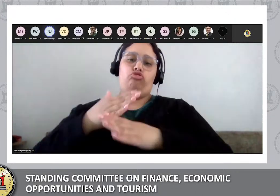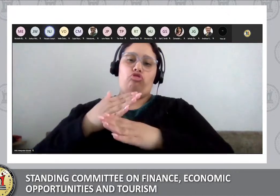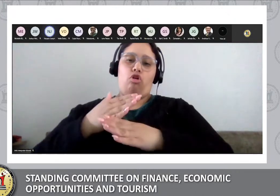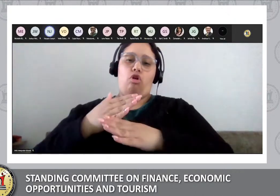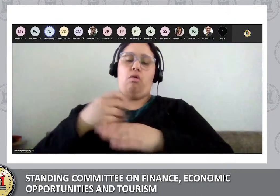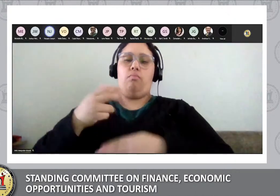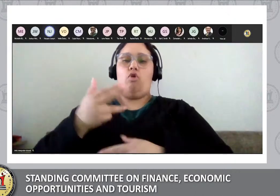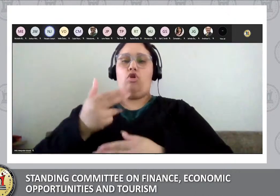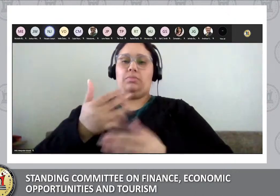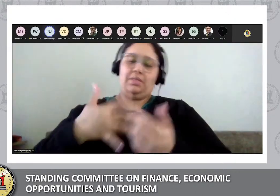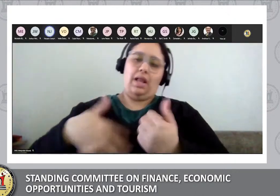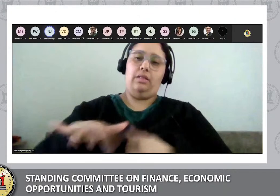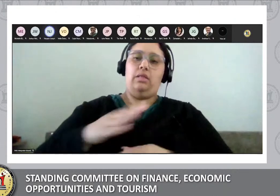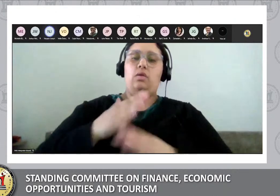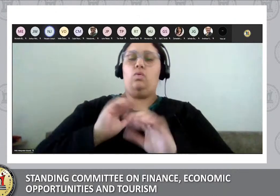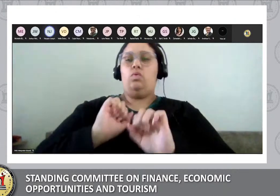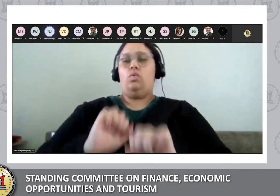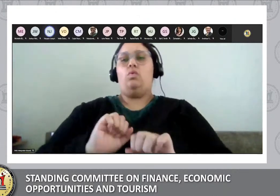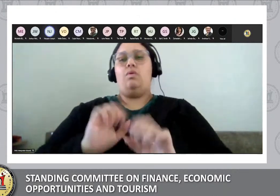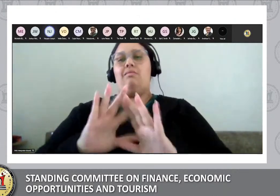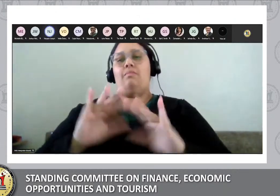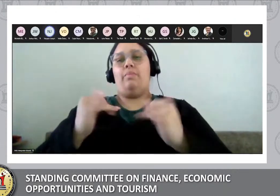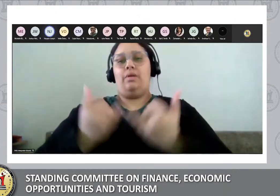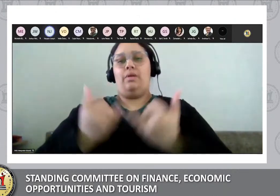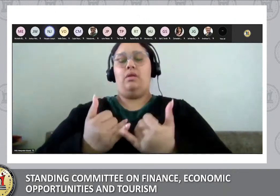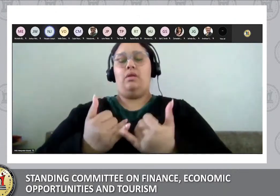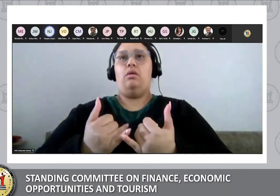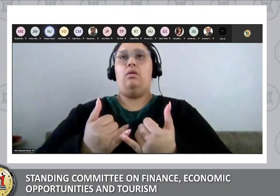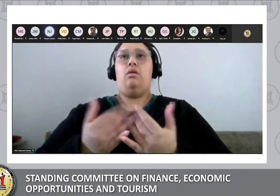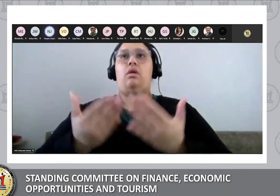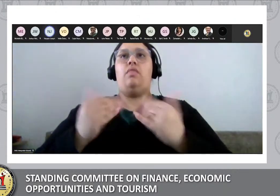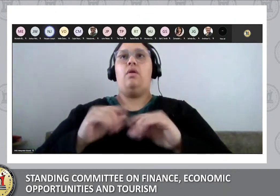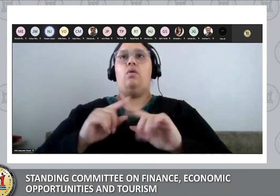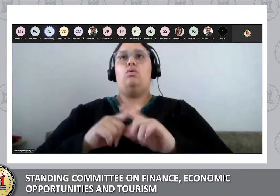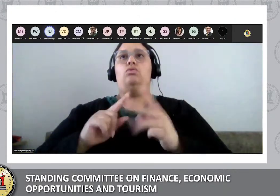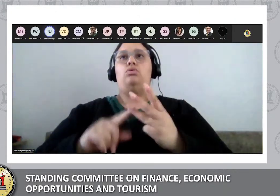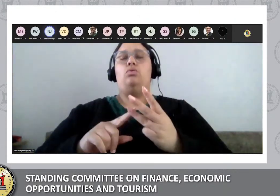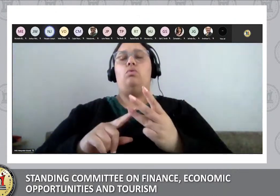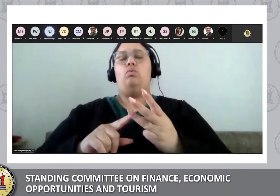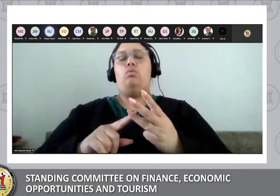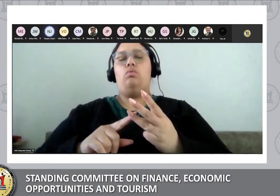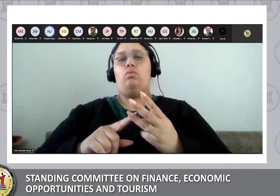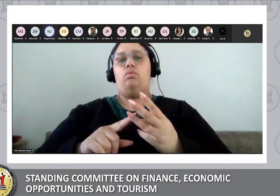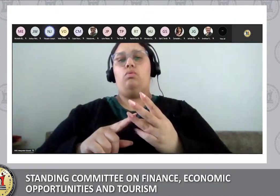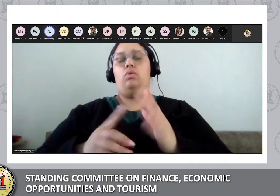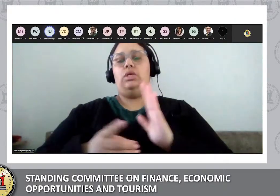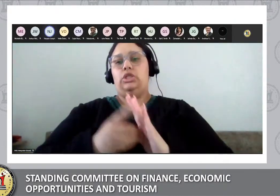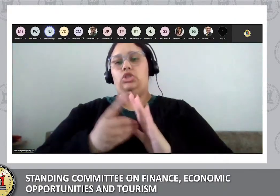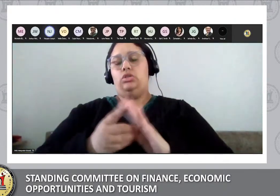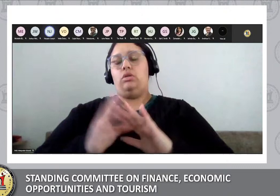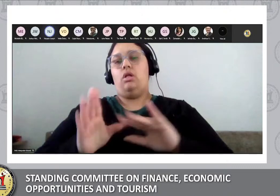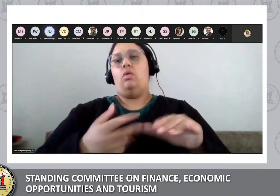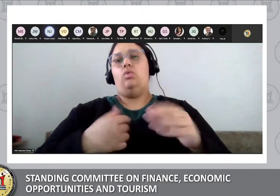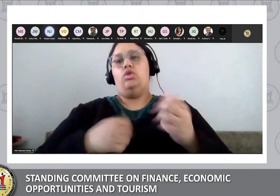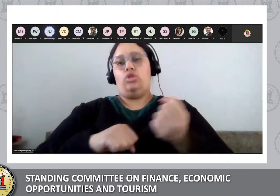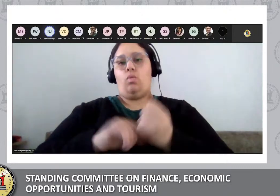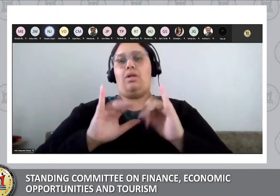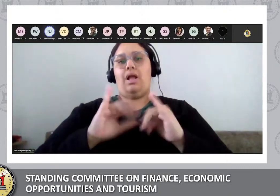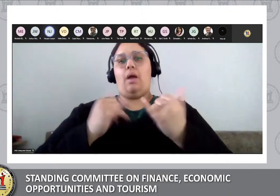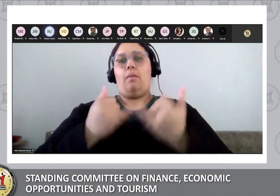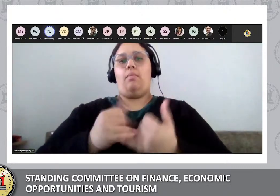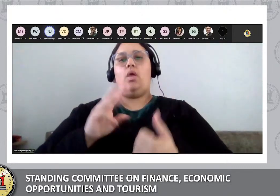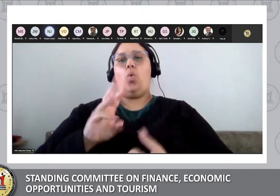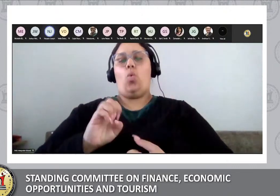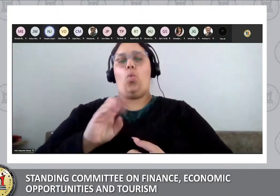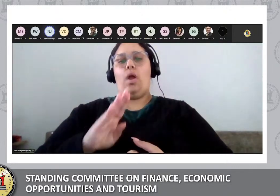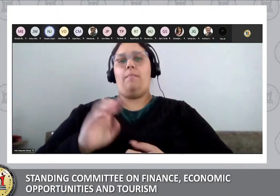high-end hospitality companies. With respect to the green economy, and then with digital, we also support companies like Web